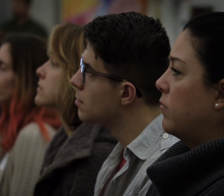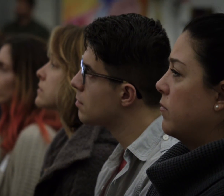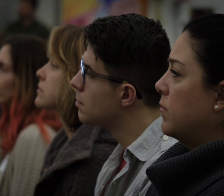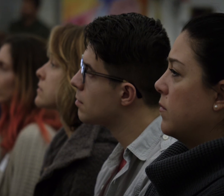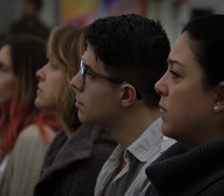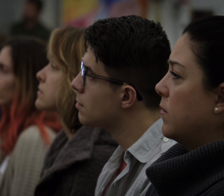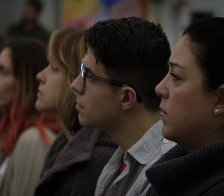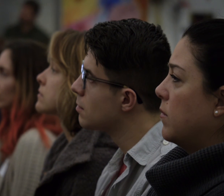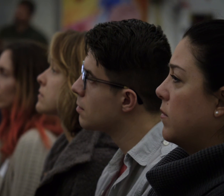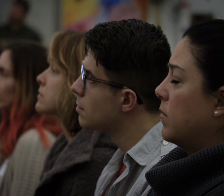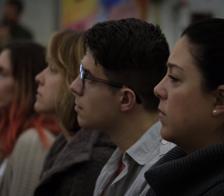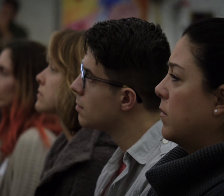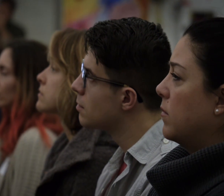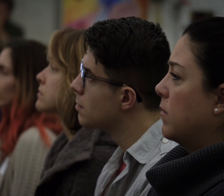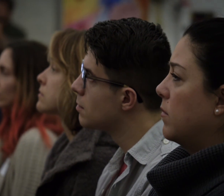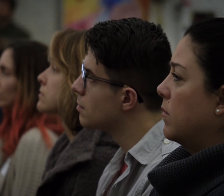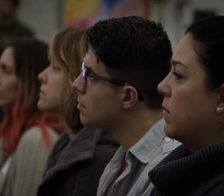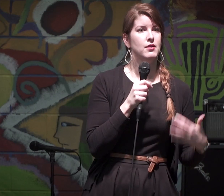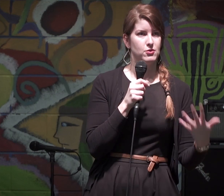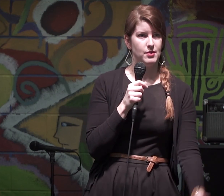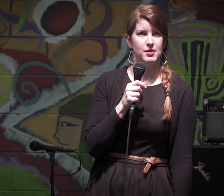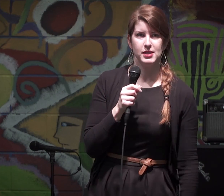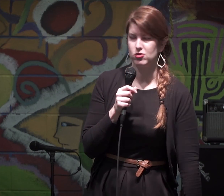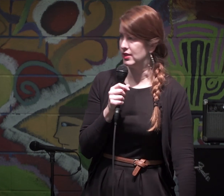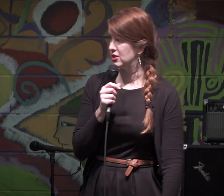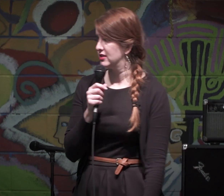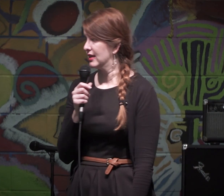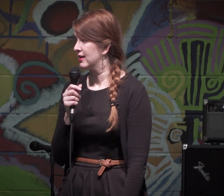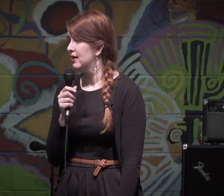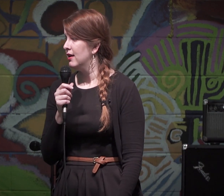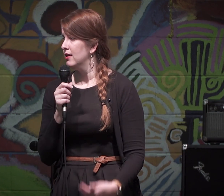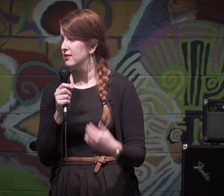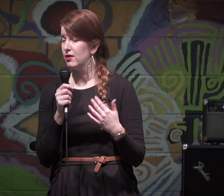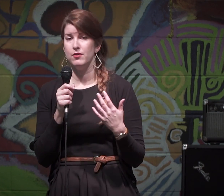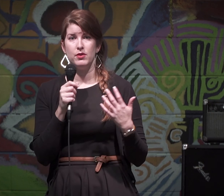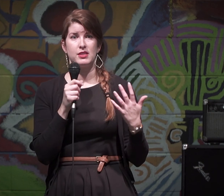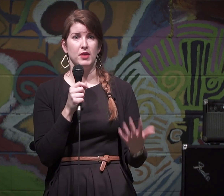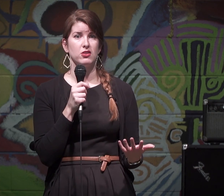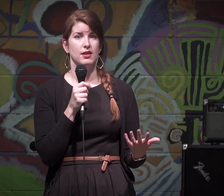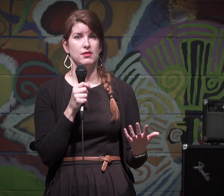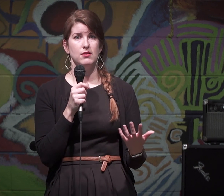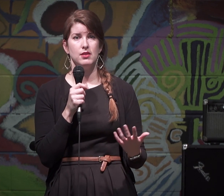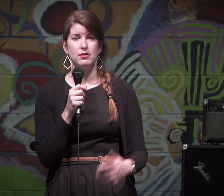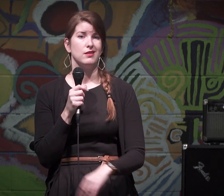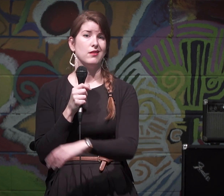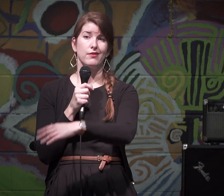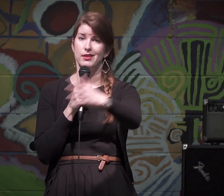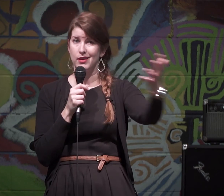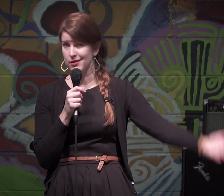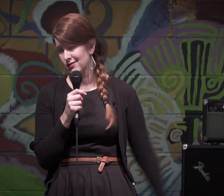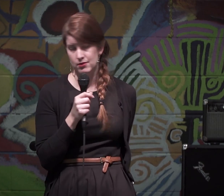meaning, not the literal word whenever we're interpreting. So sometimes it gets really interesting. Now, even though I specialize in those things,